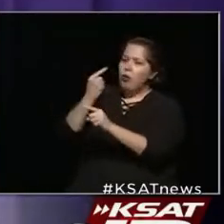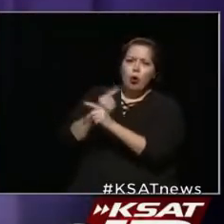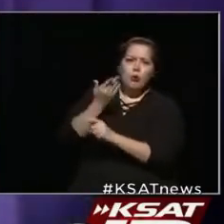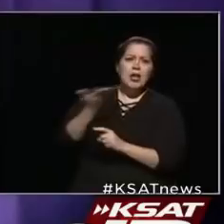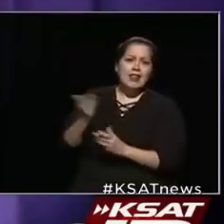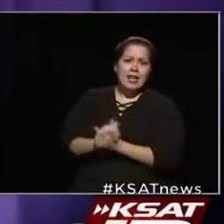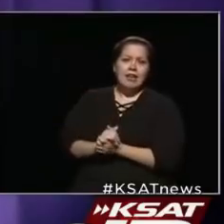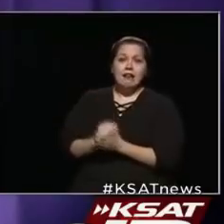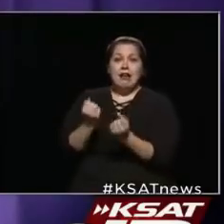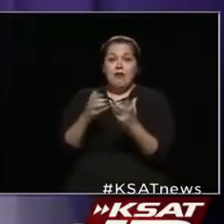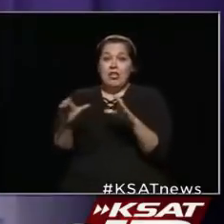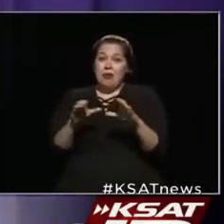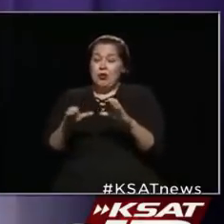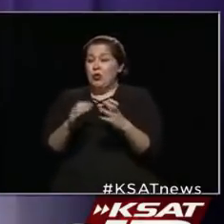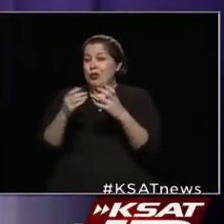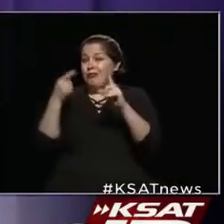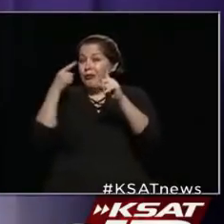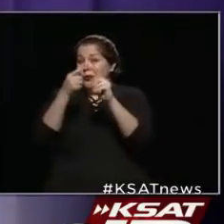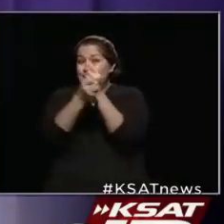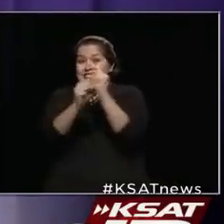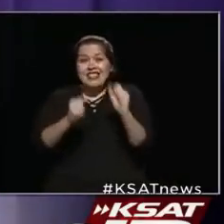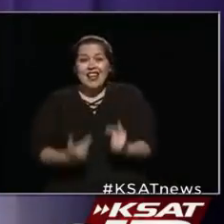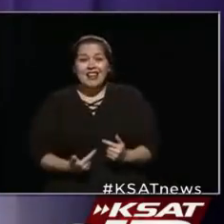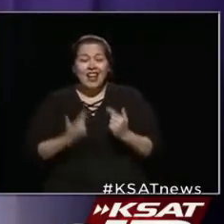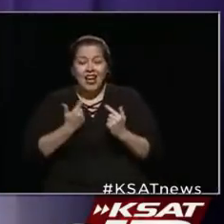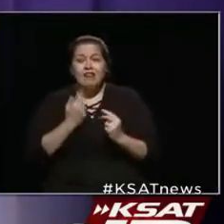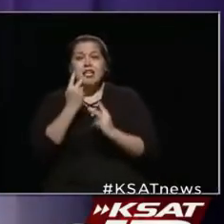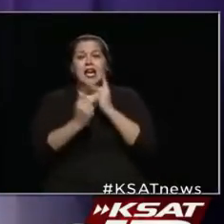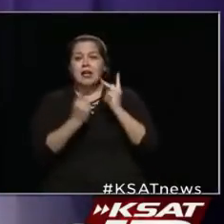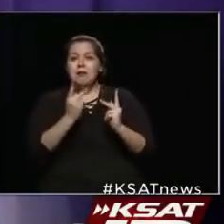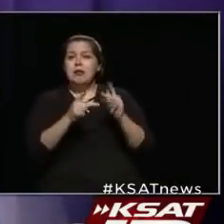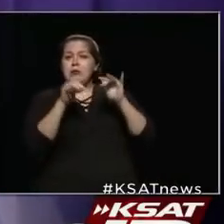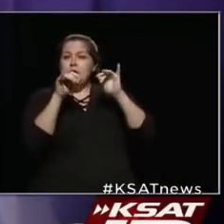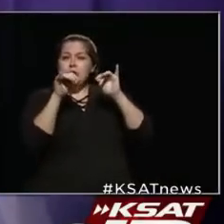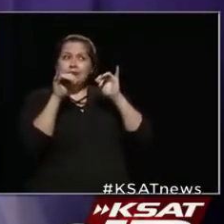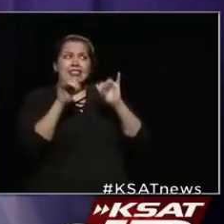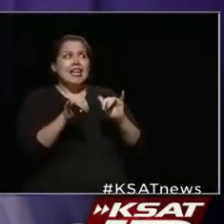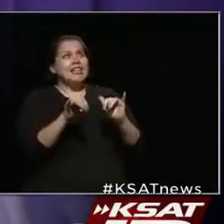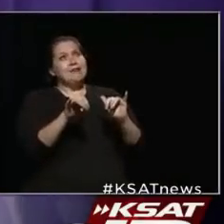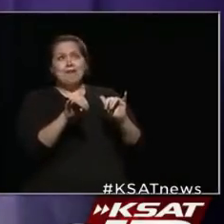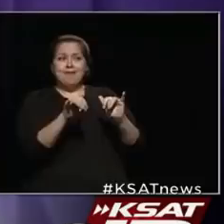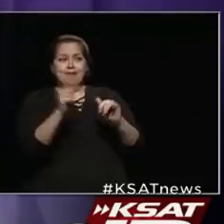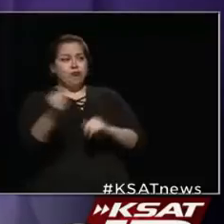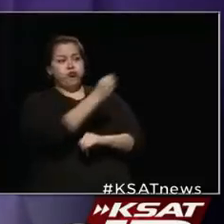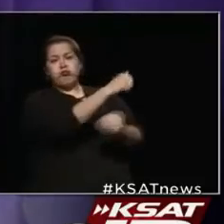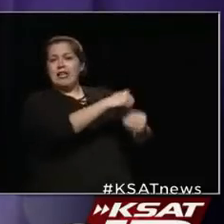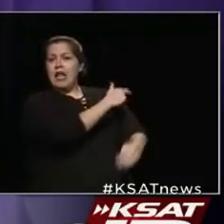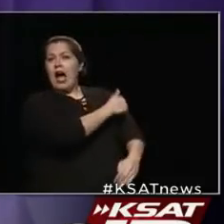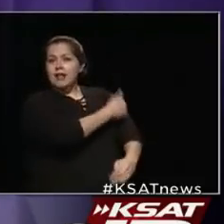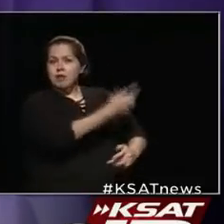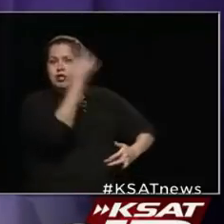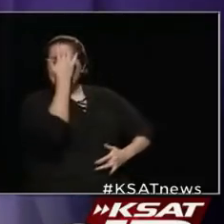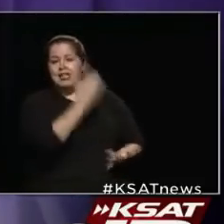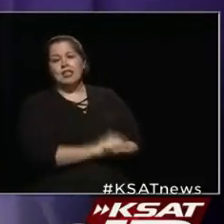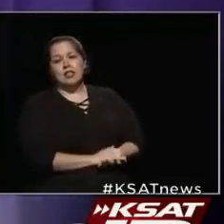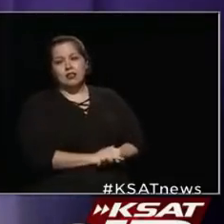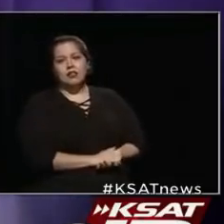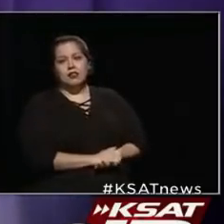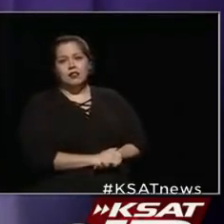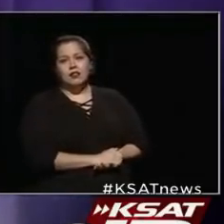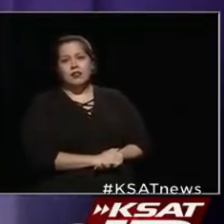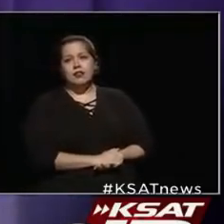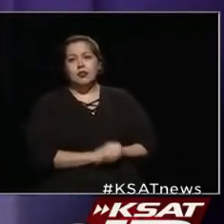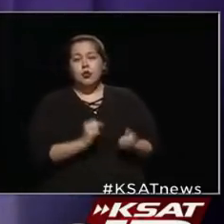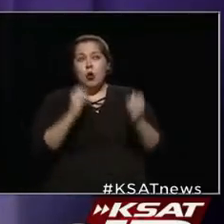everything we're doing, we're trying to save lives and trying to keep people from ending up in the hospital, and so